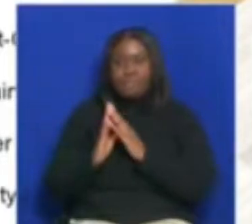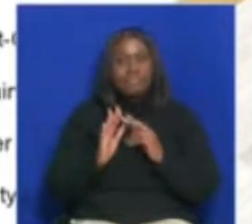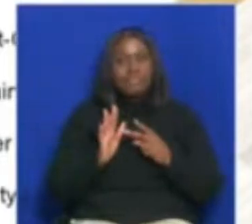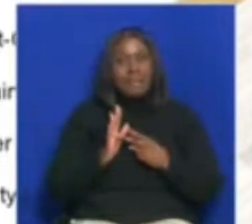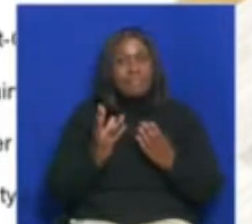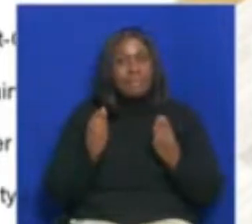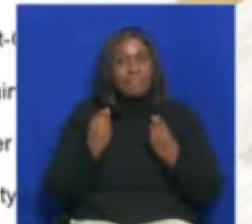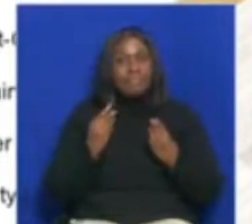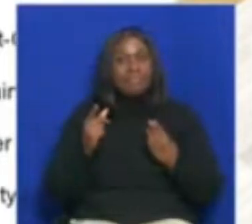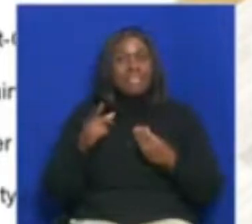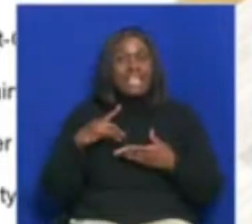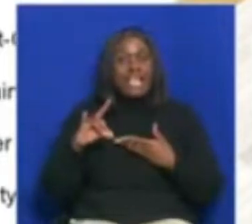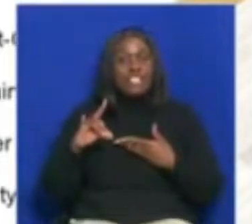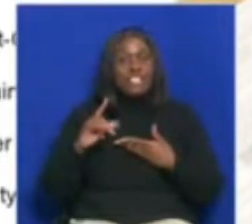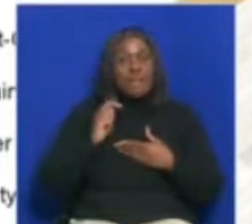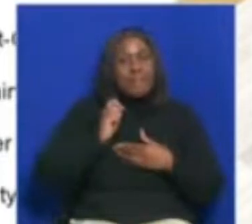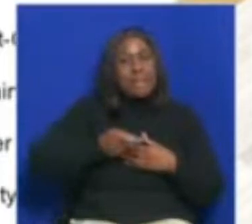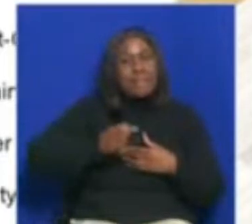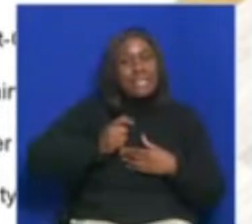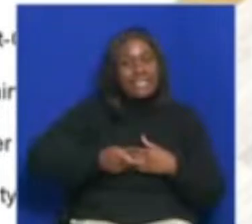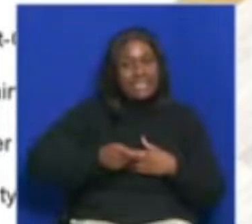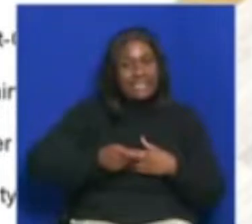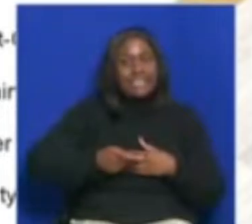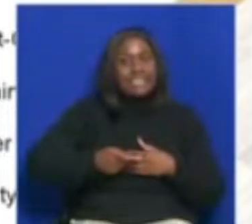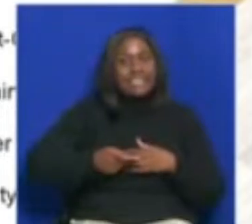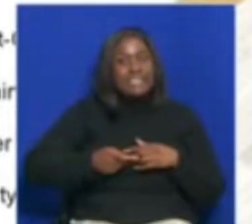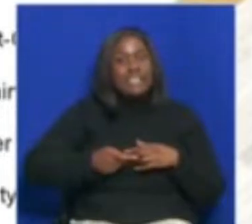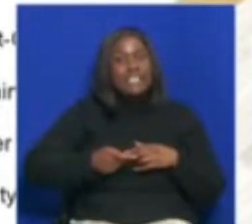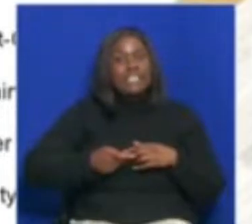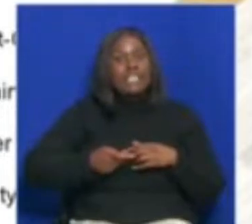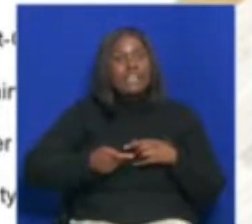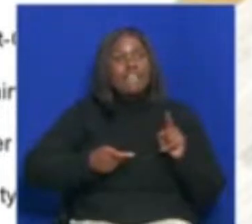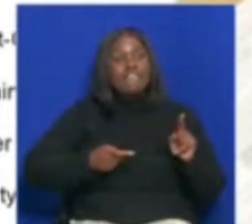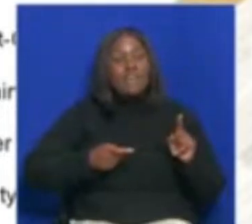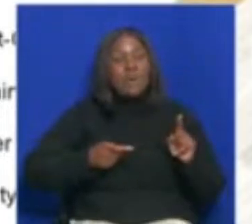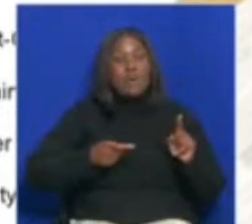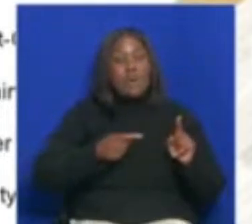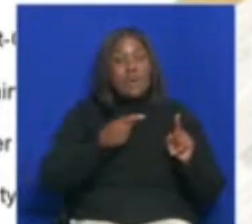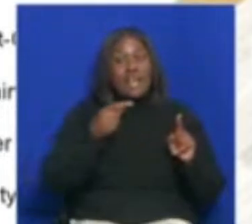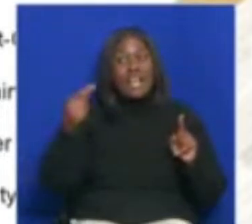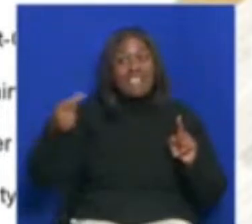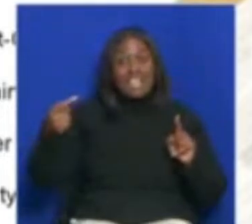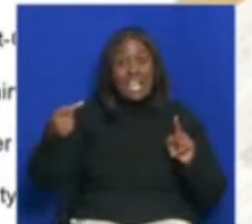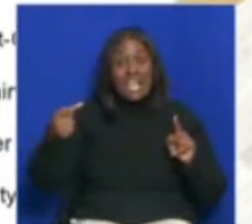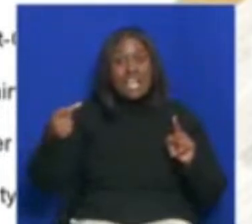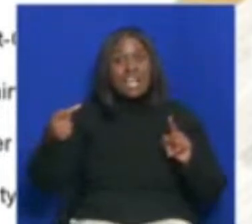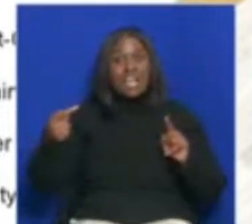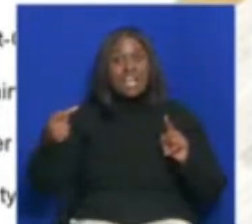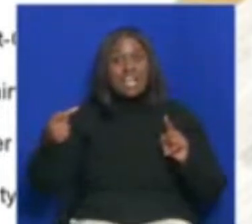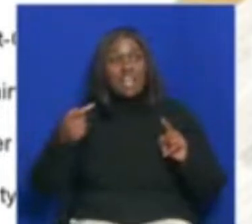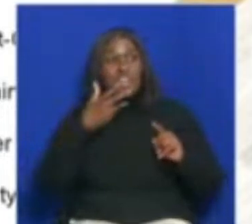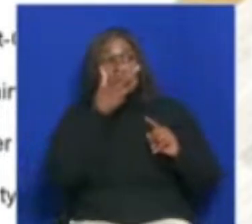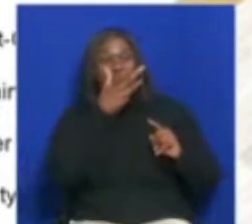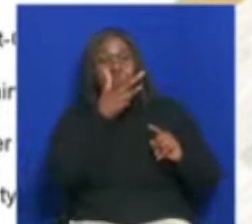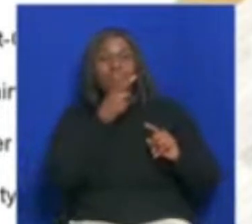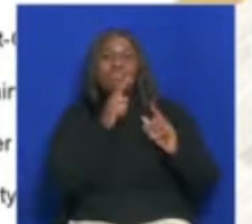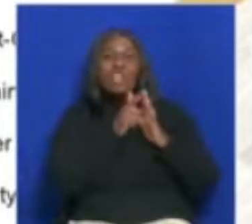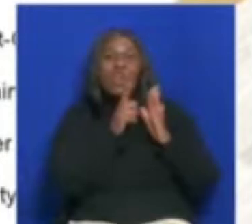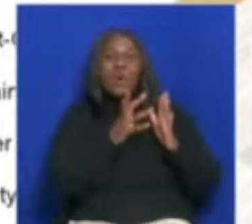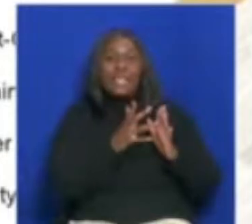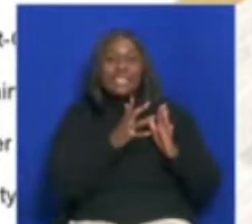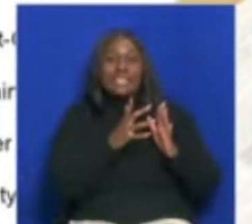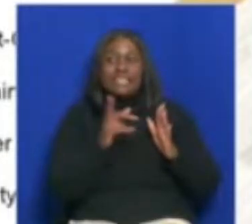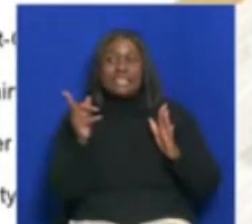made on behalf of Lieutenant Colonel Dina Govender to conveyance attorneys attending to the transfer of